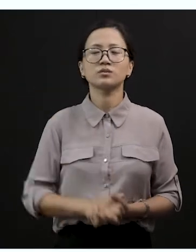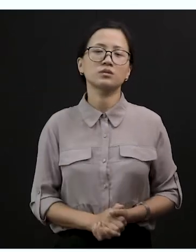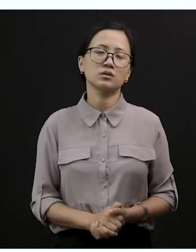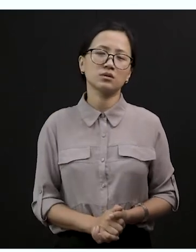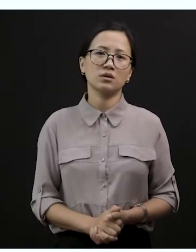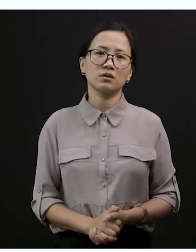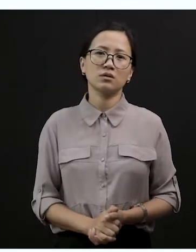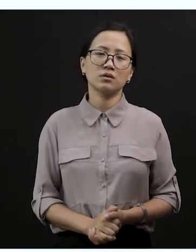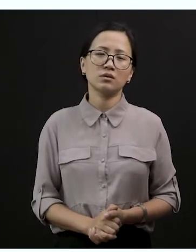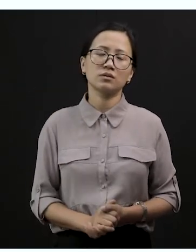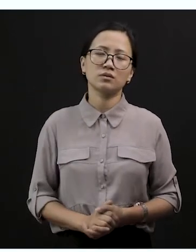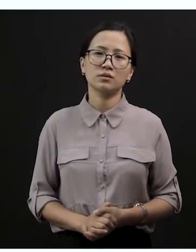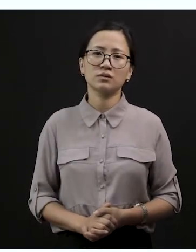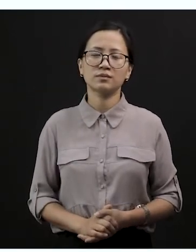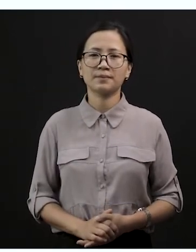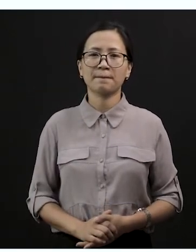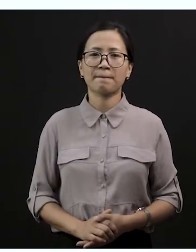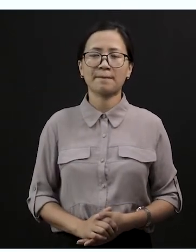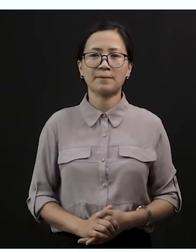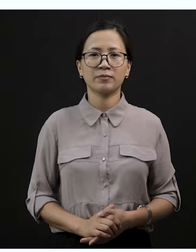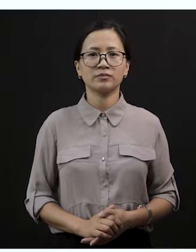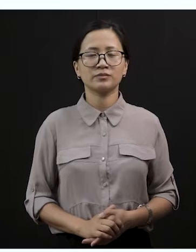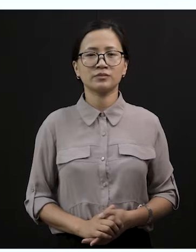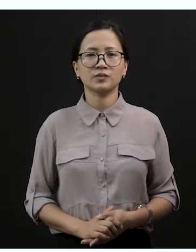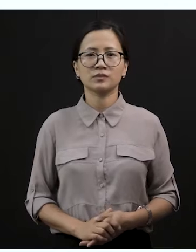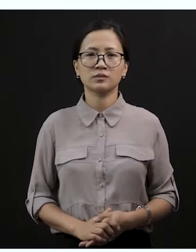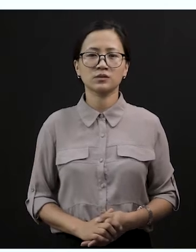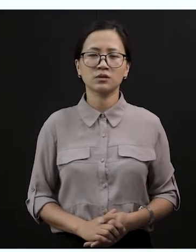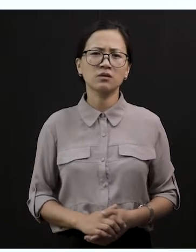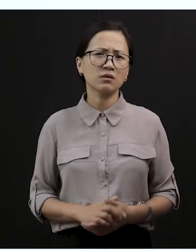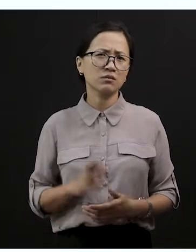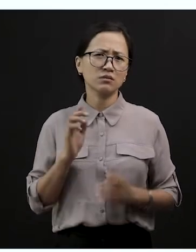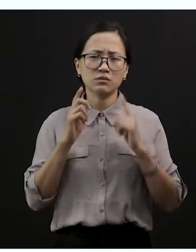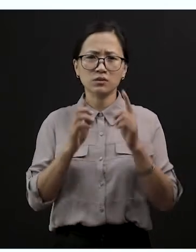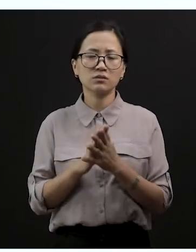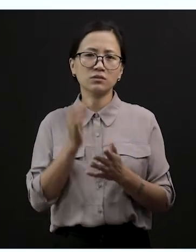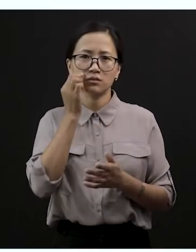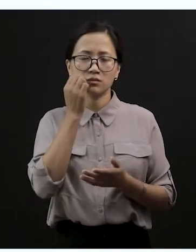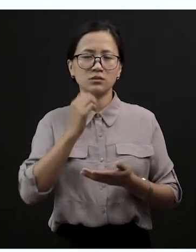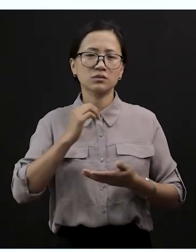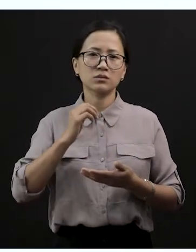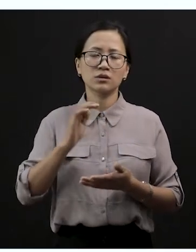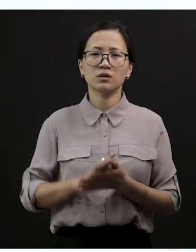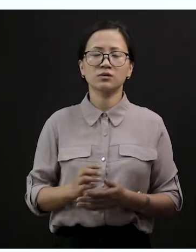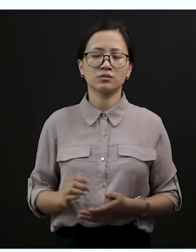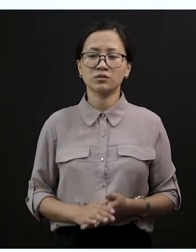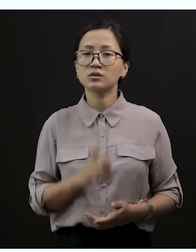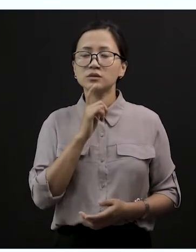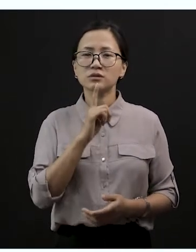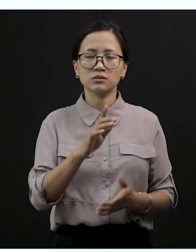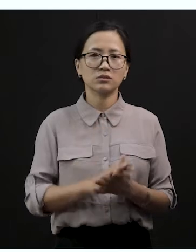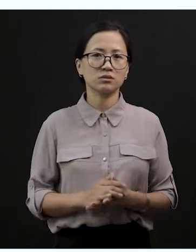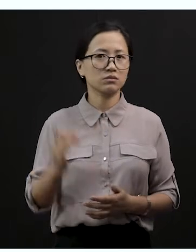a habit, day after day. And now, but he is doing all this without the owner noticing